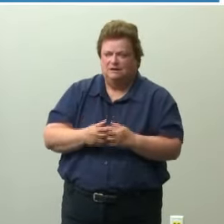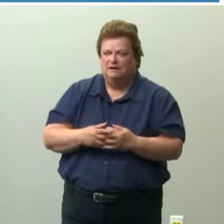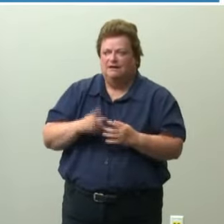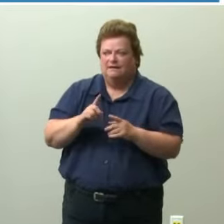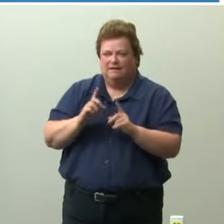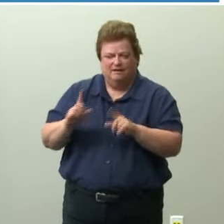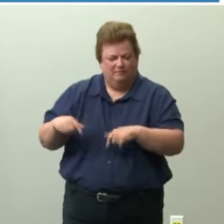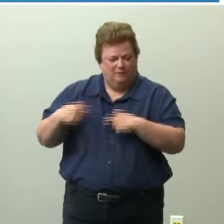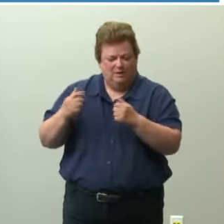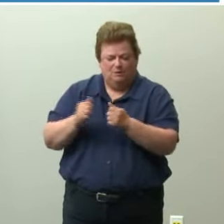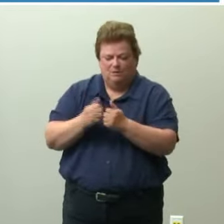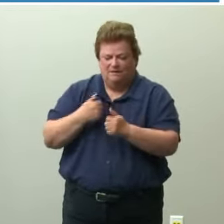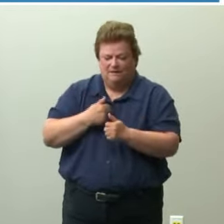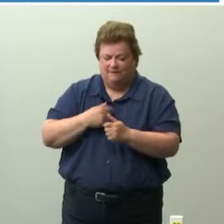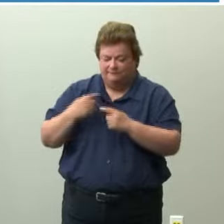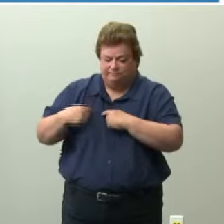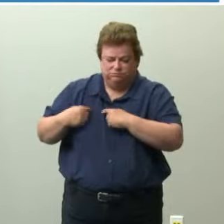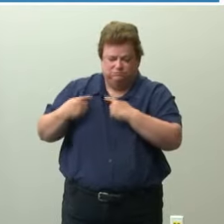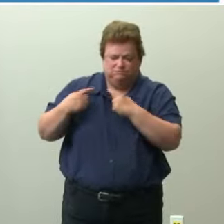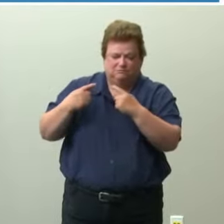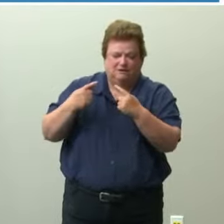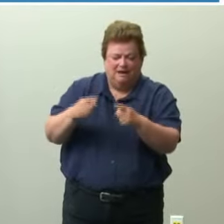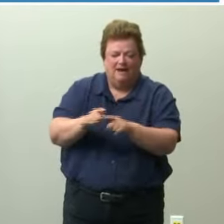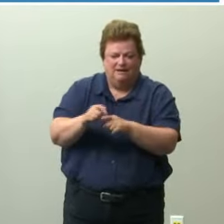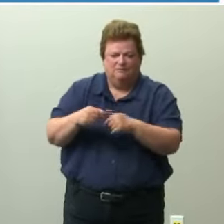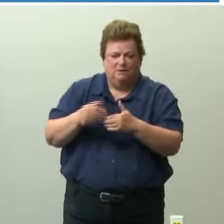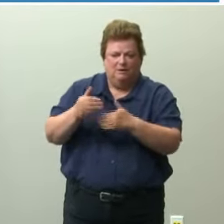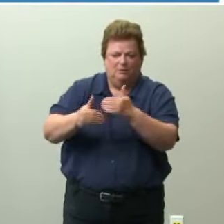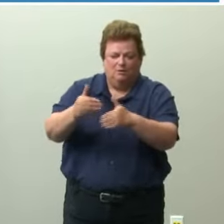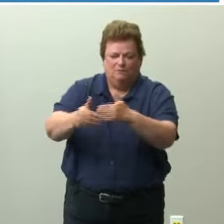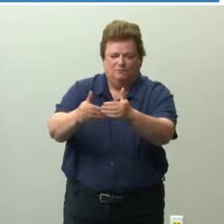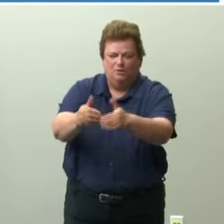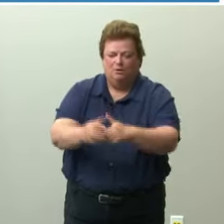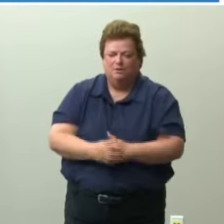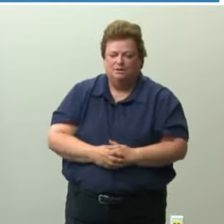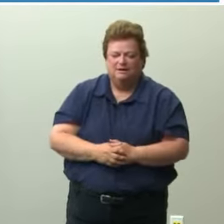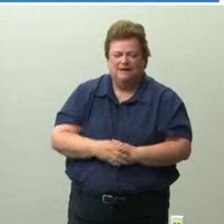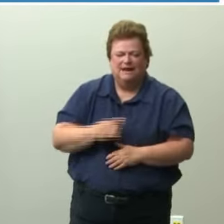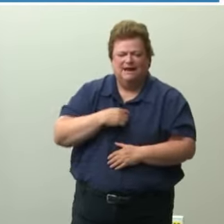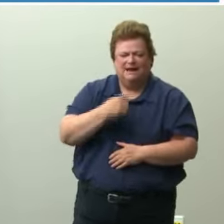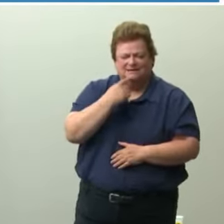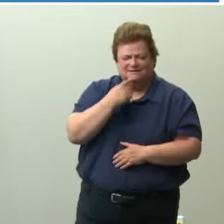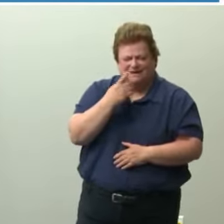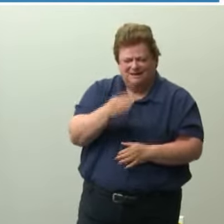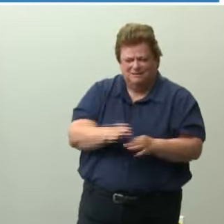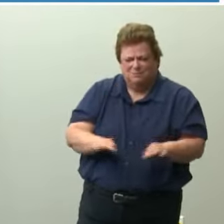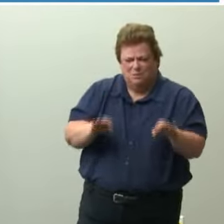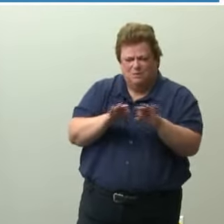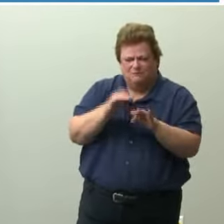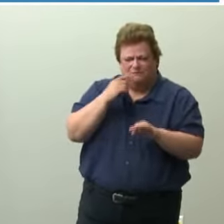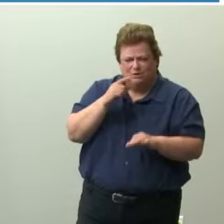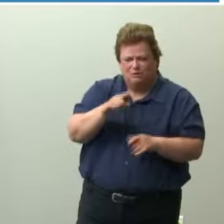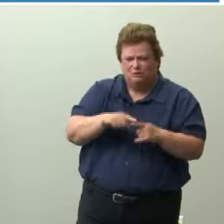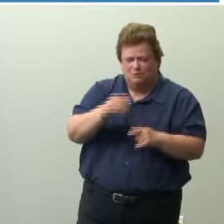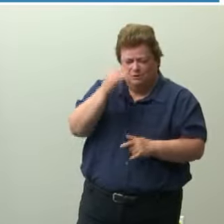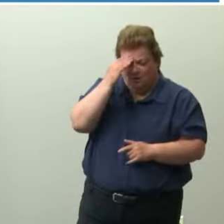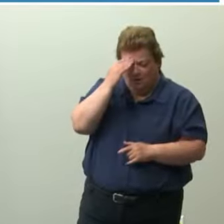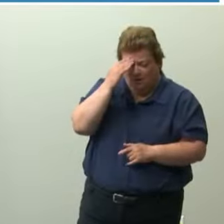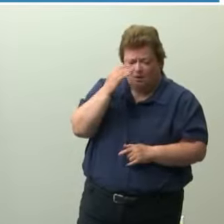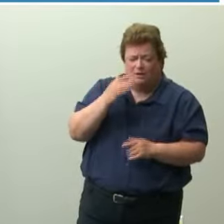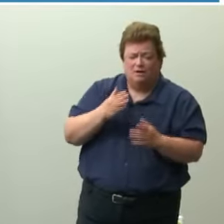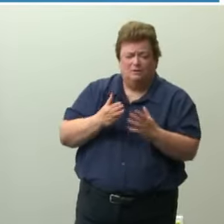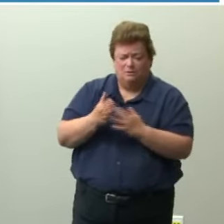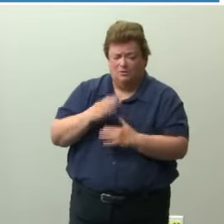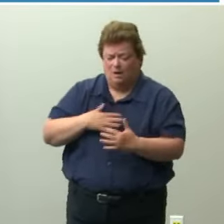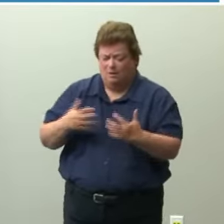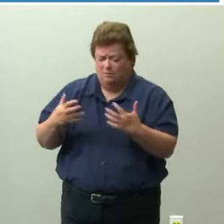been with us every step as we move forward. And I think it's important for you to know through these practices and our partnership